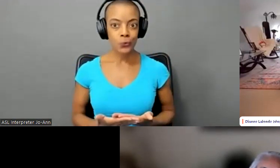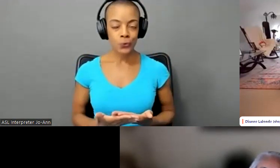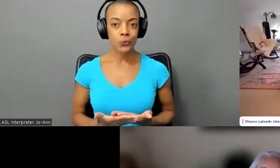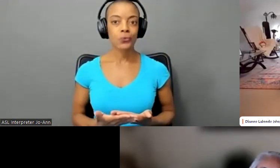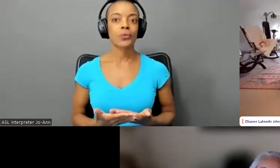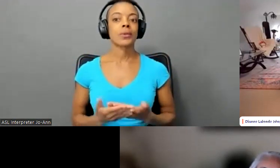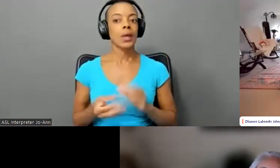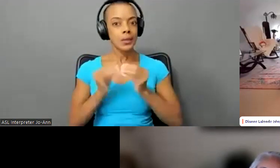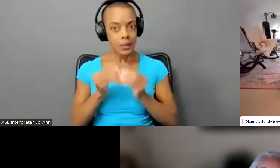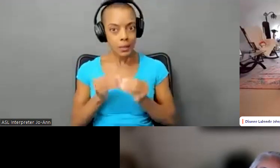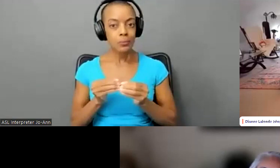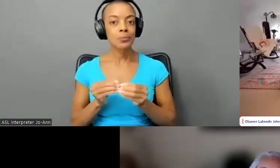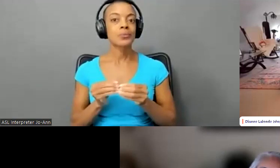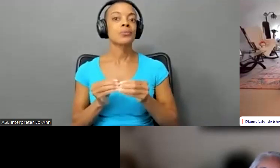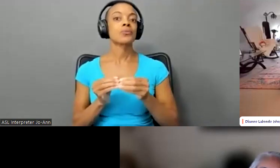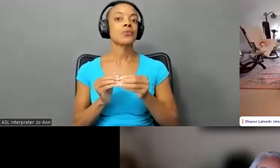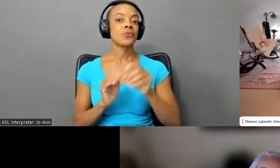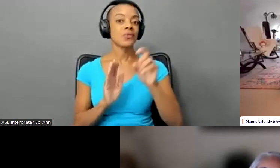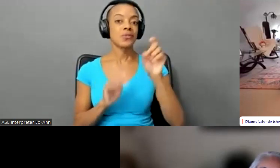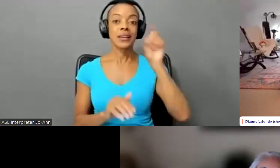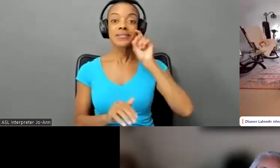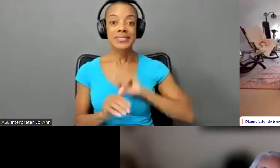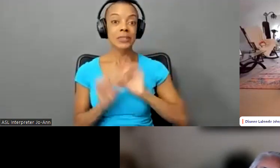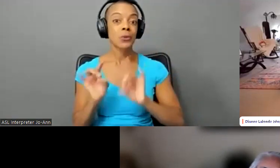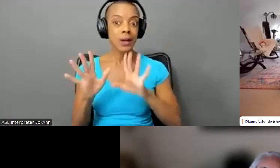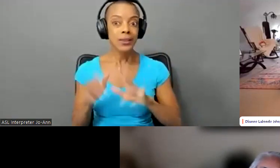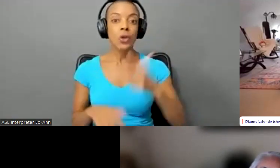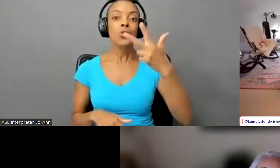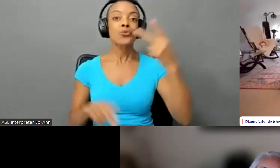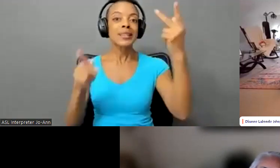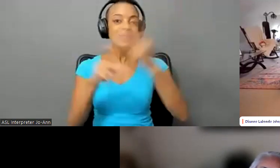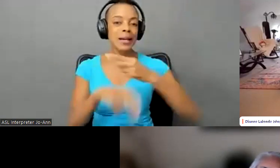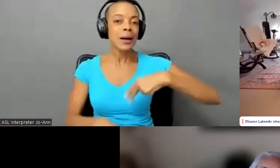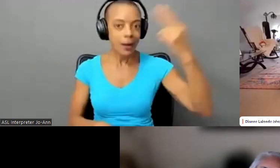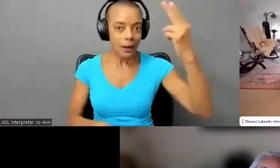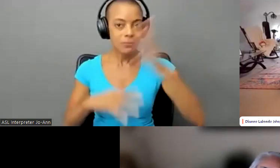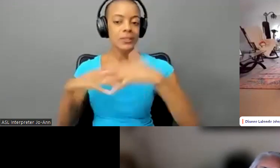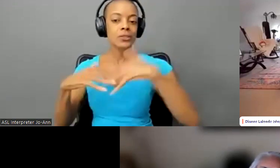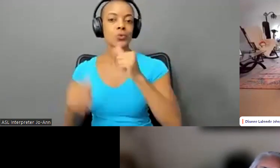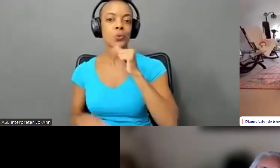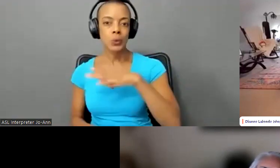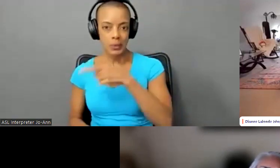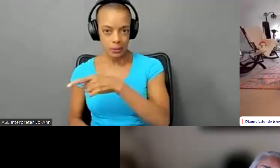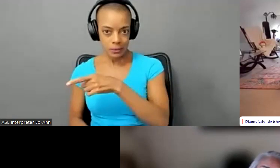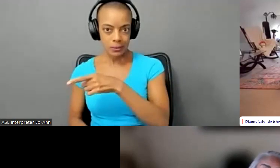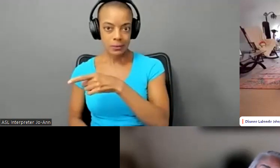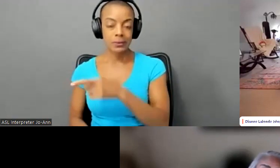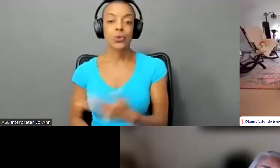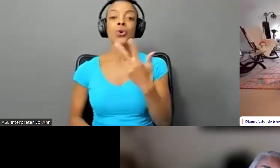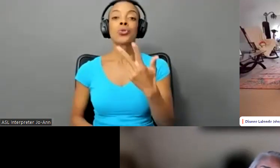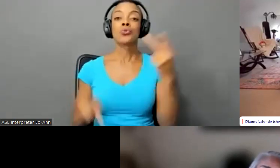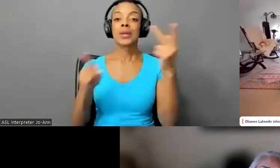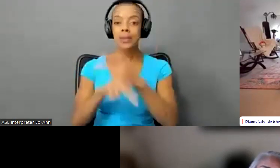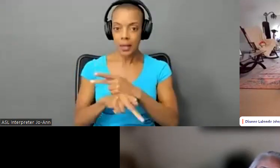for Indigenous women are 3 times higher than other groups of women. They're 3 times more likely to have